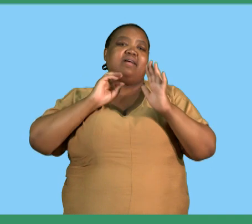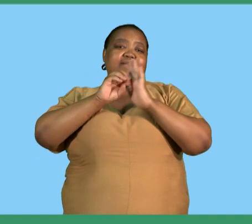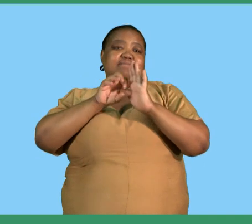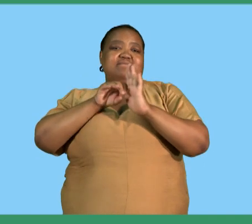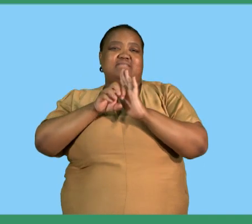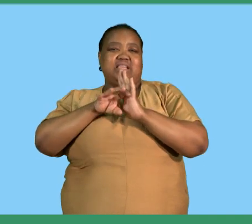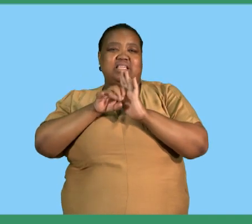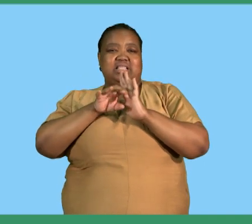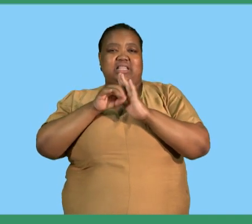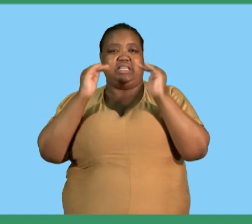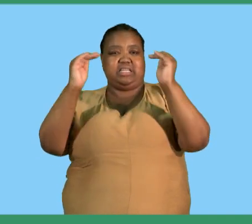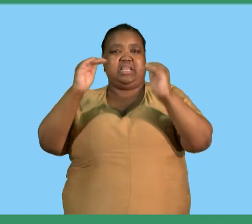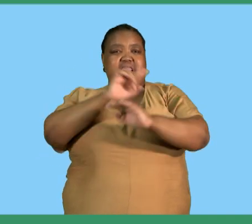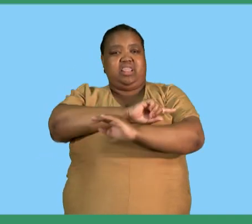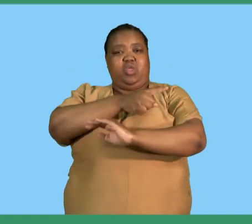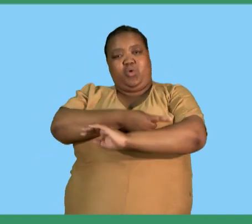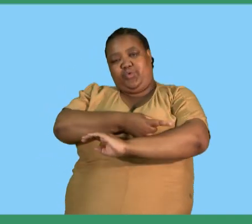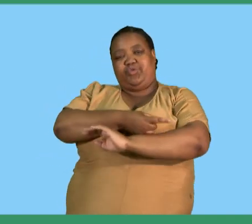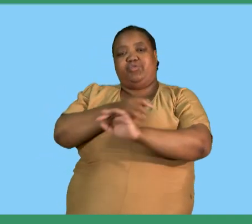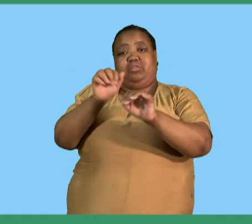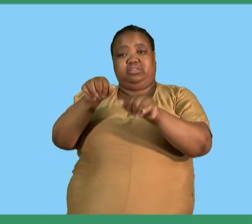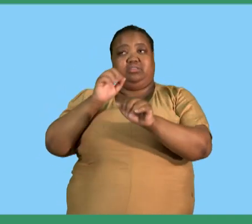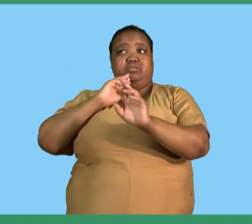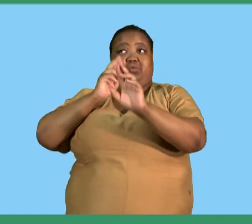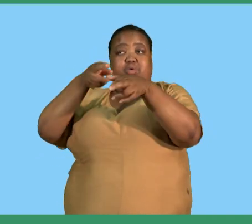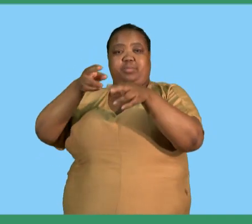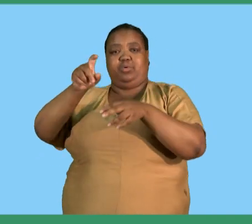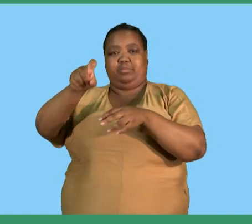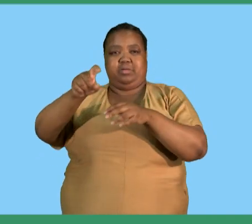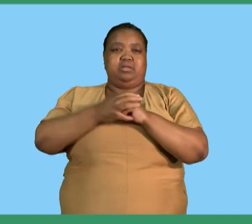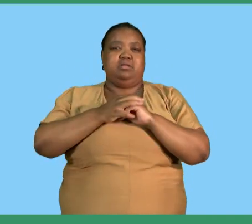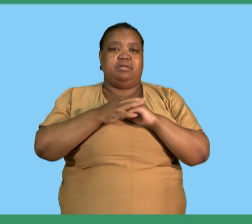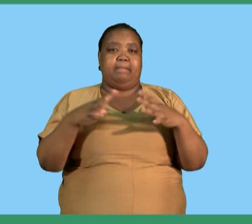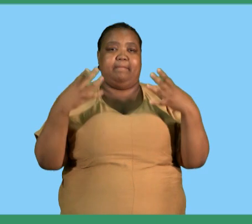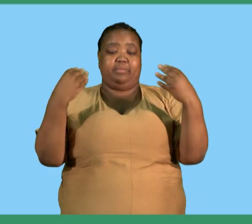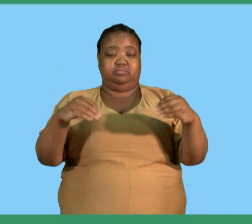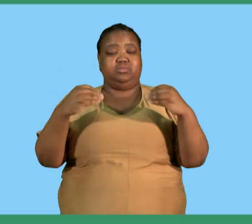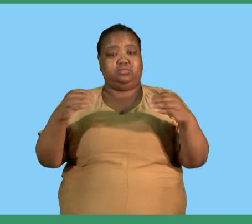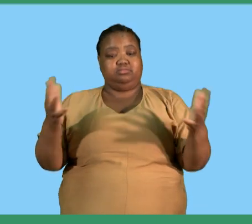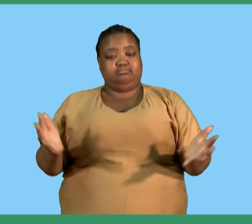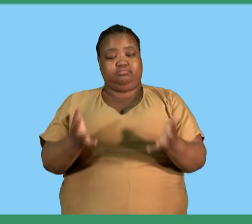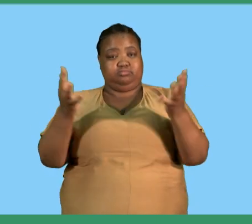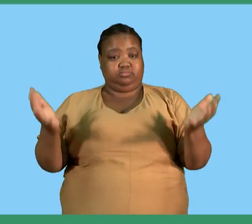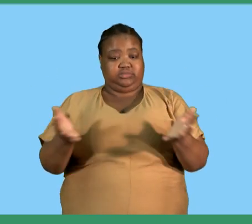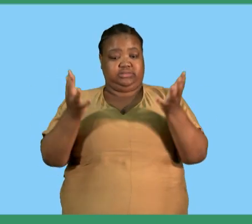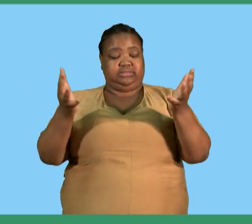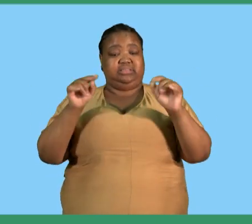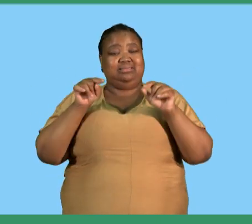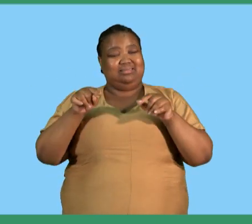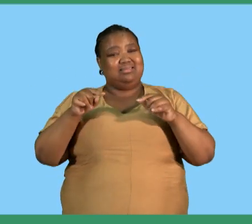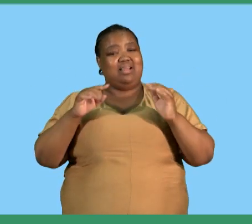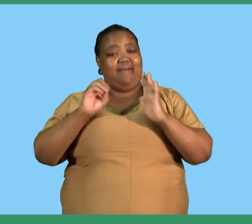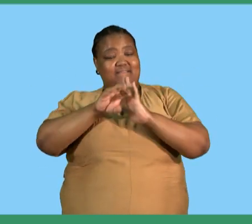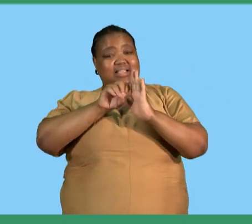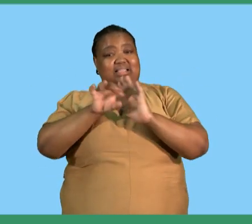That's the first thing that they can do. Secondly, businesses should be encouraged to do what? To keep their advertising